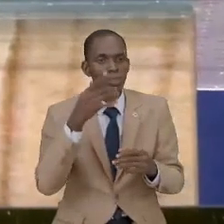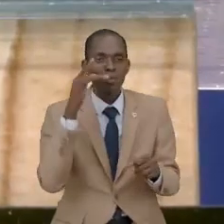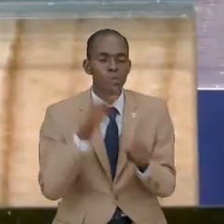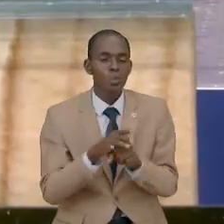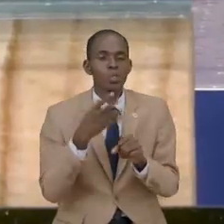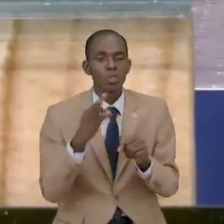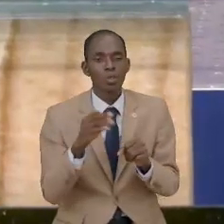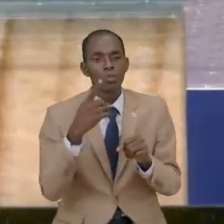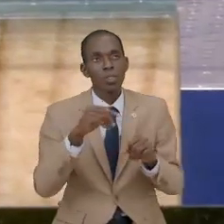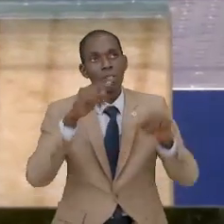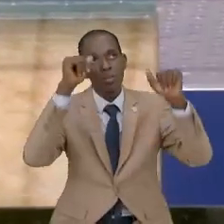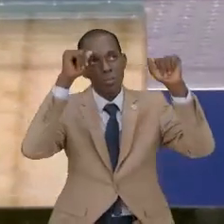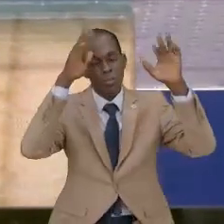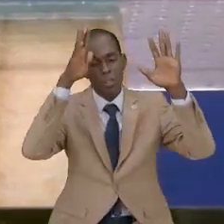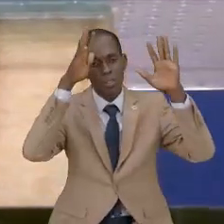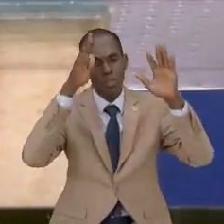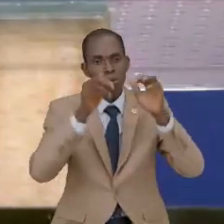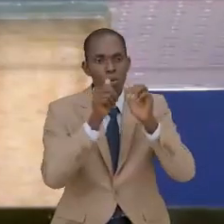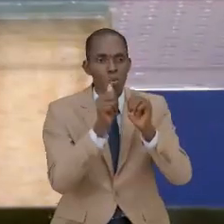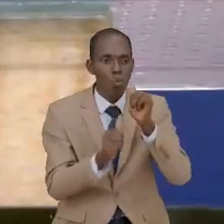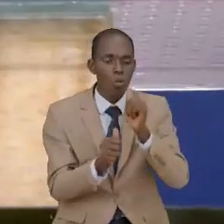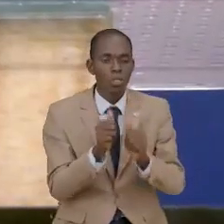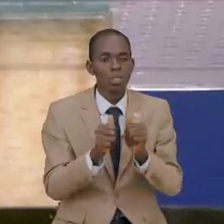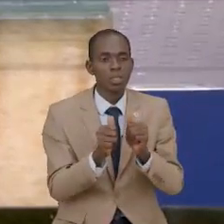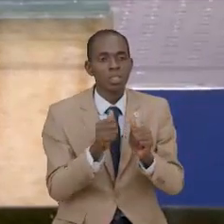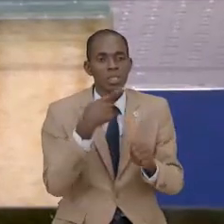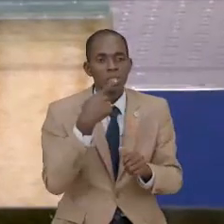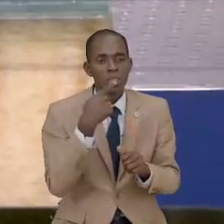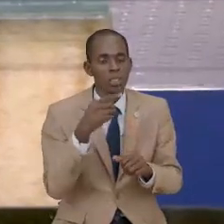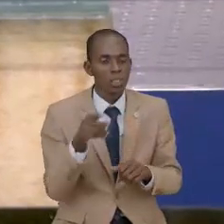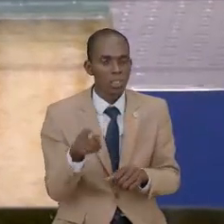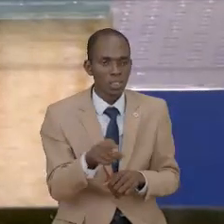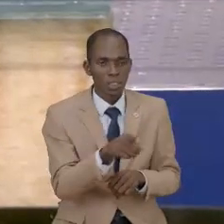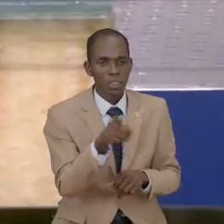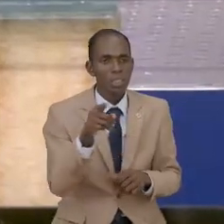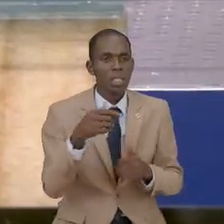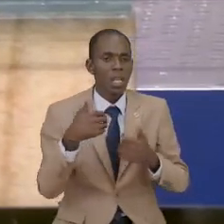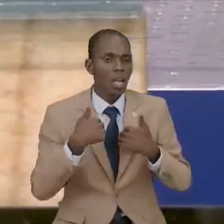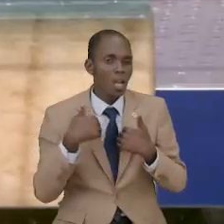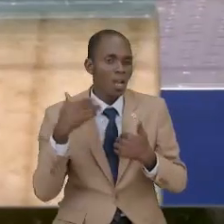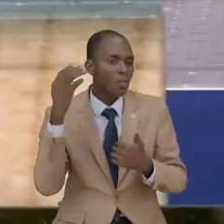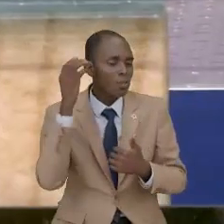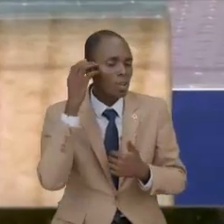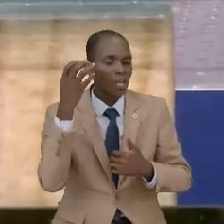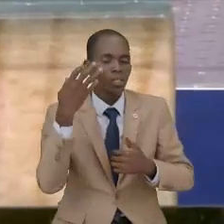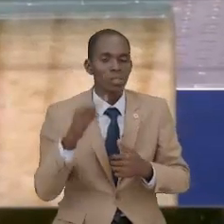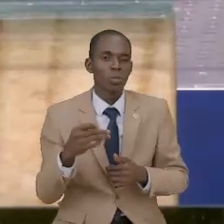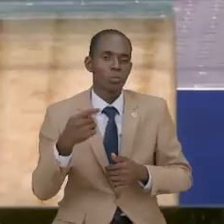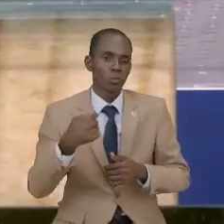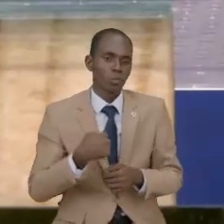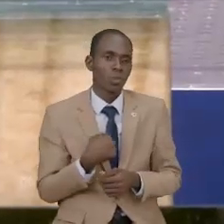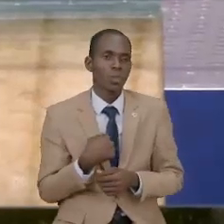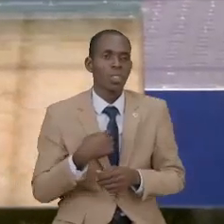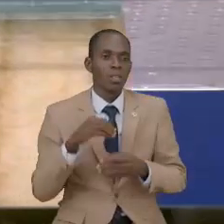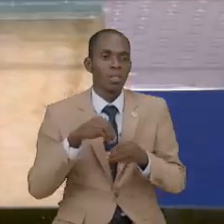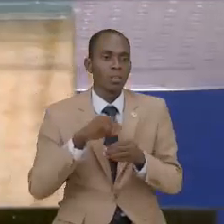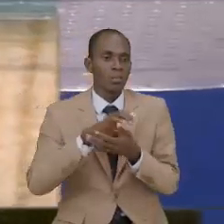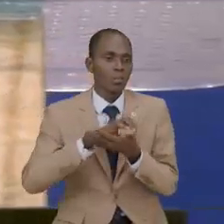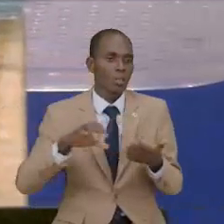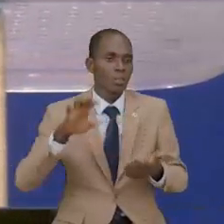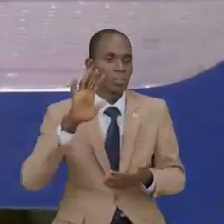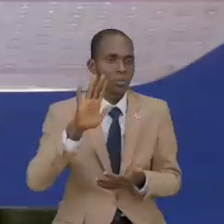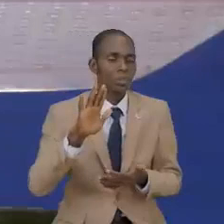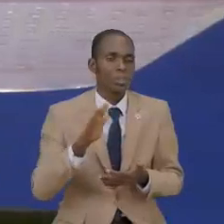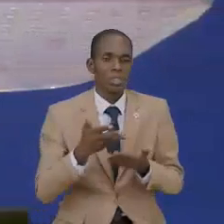the Father, which, saith he, ye have heard of me. Verse 5, here